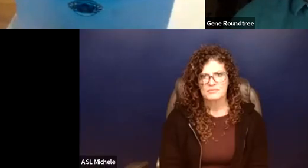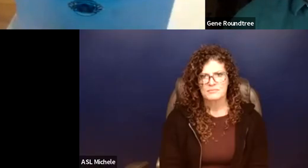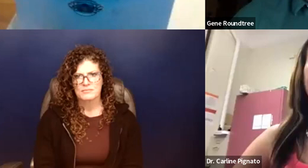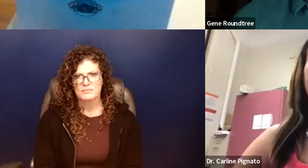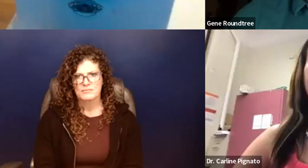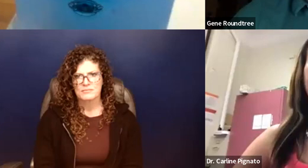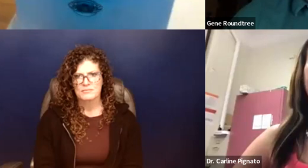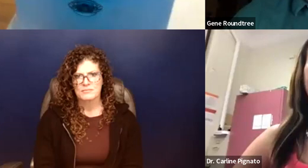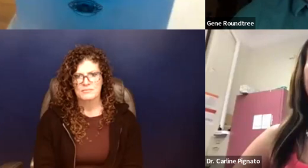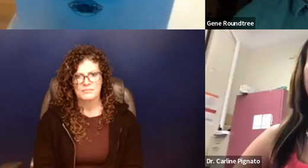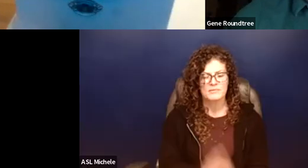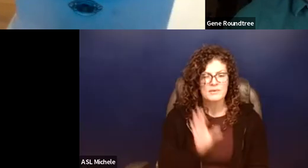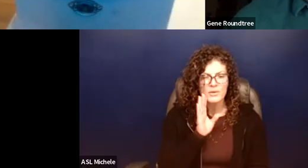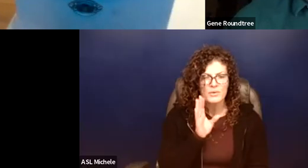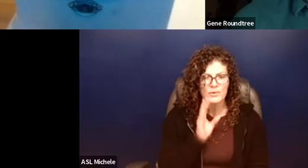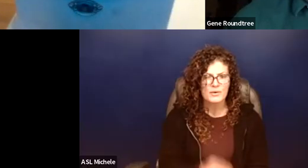Hello.